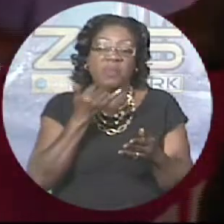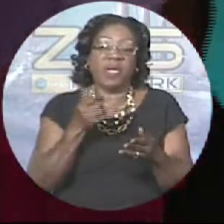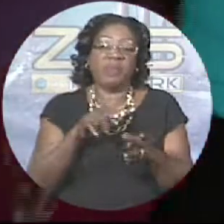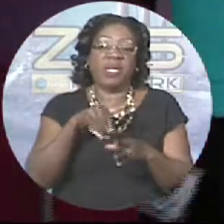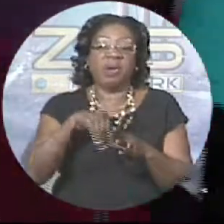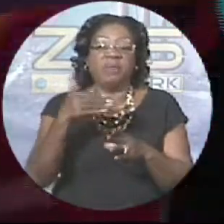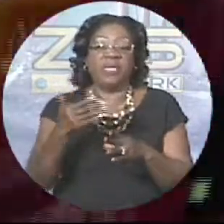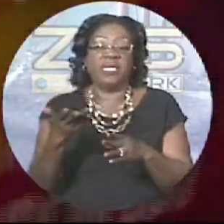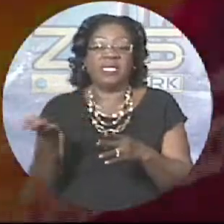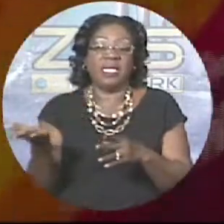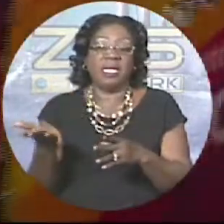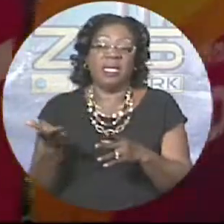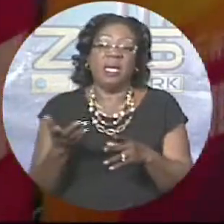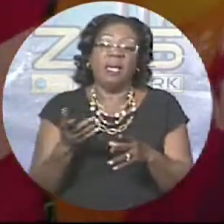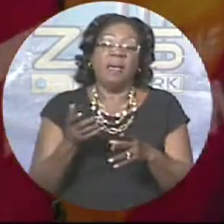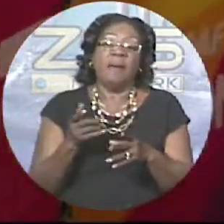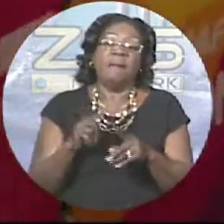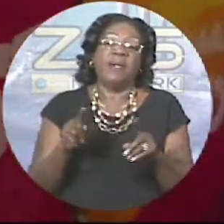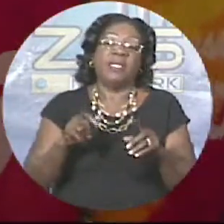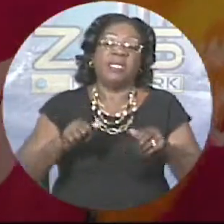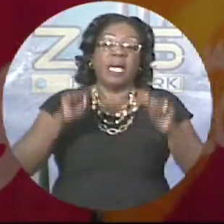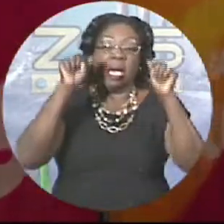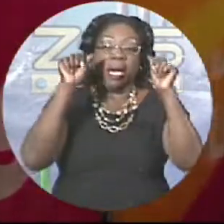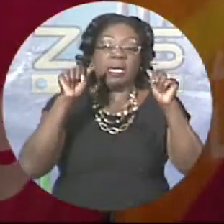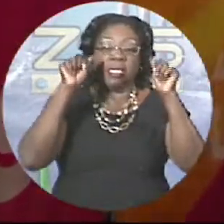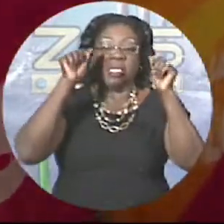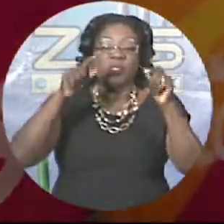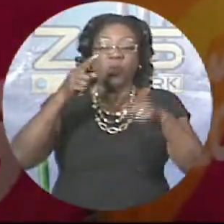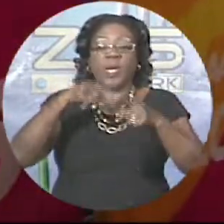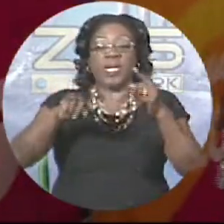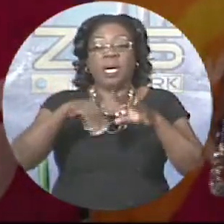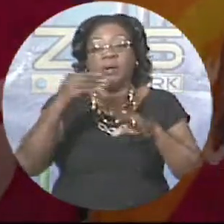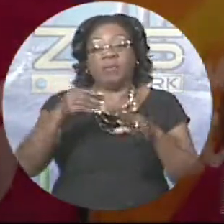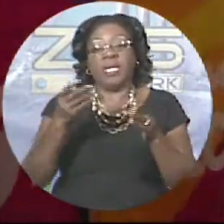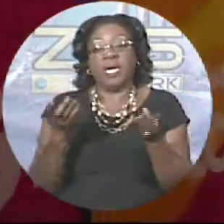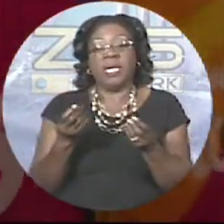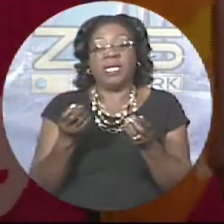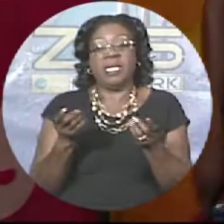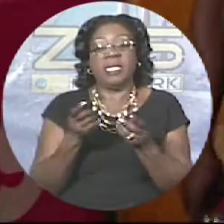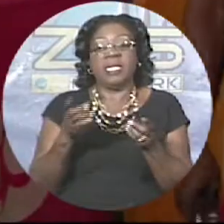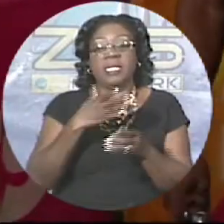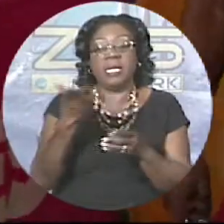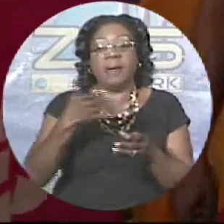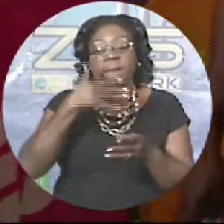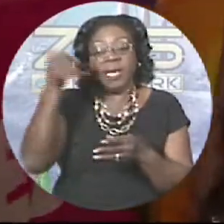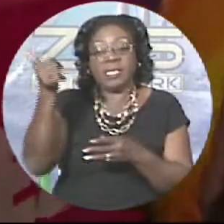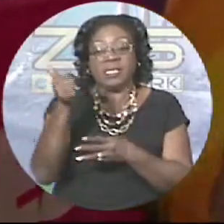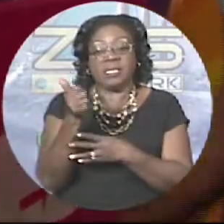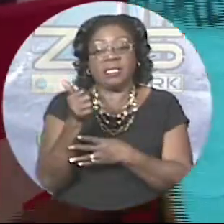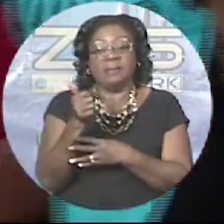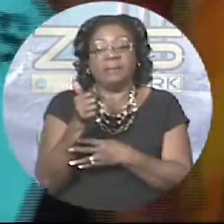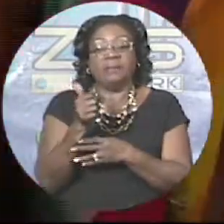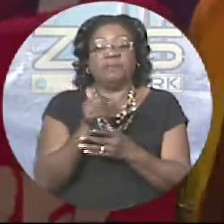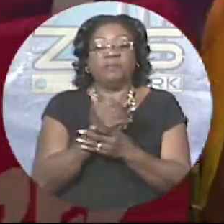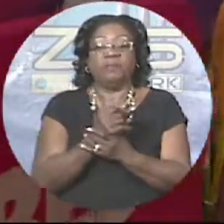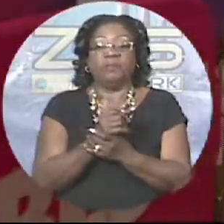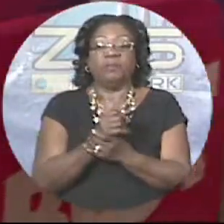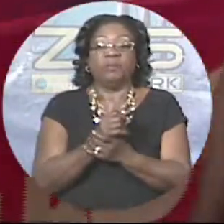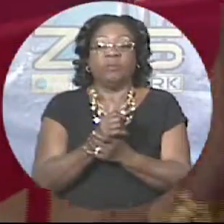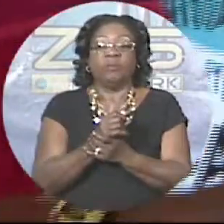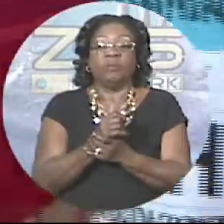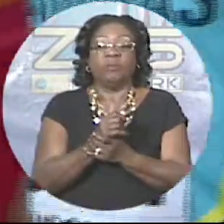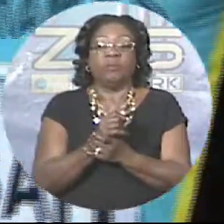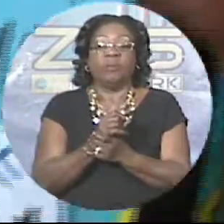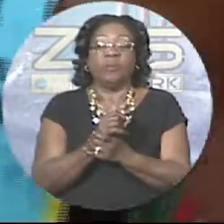disappointed, but the athletes went out there, did their best, and things just happened this morning, and we just didn't fare very well. We were told that